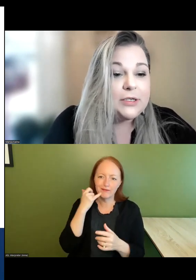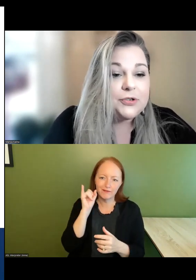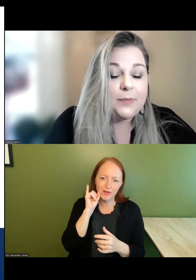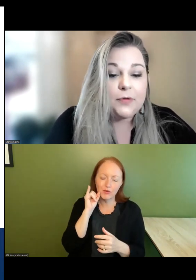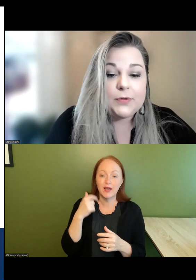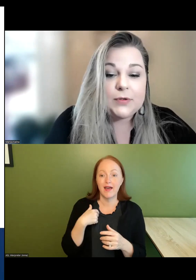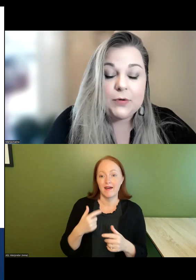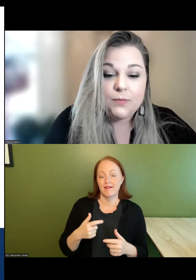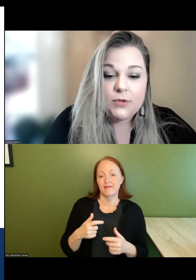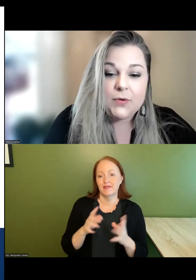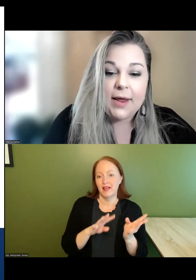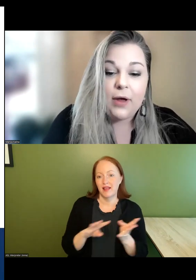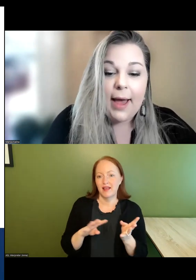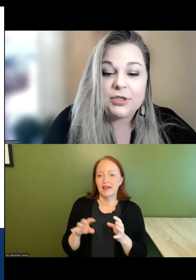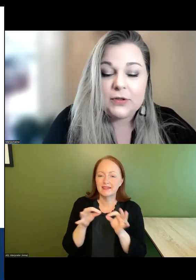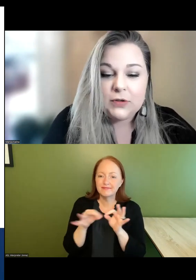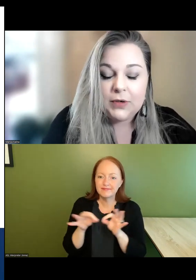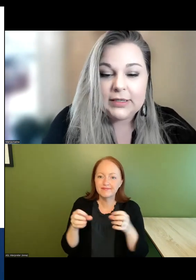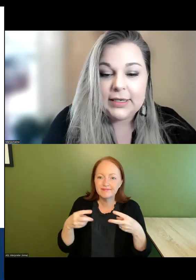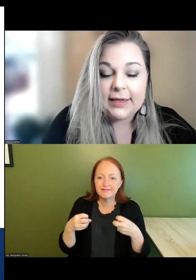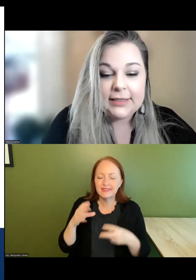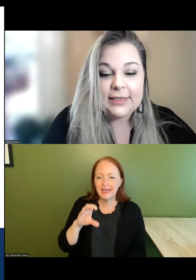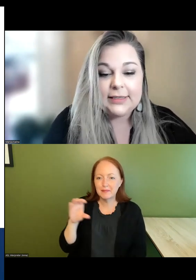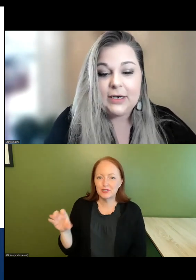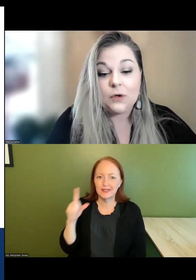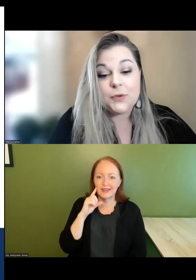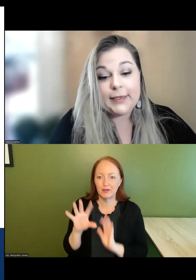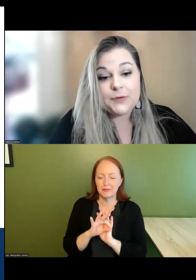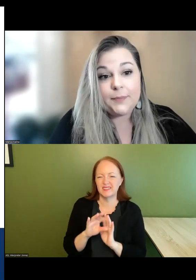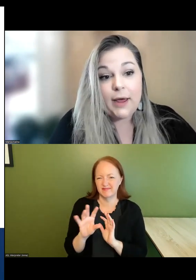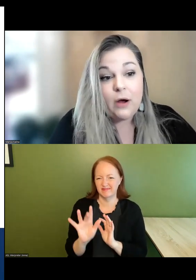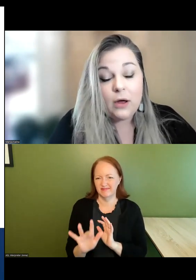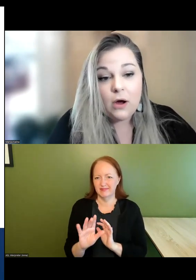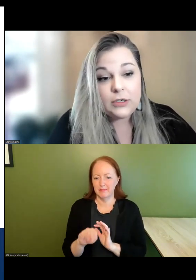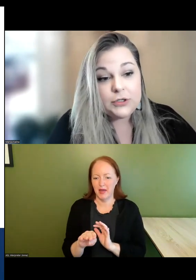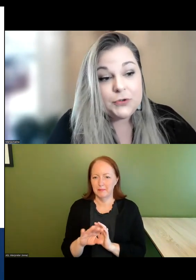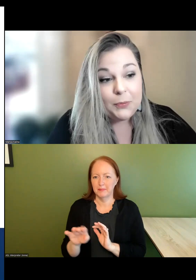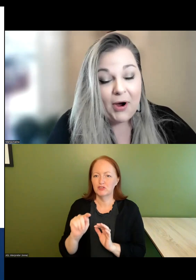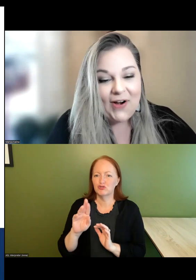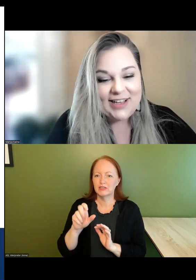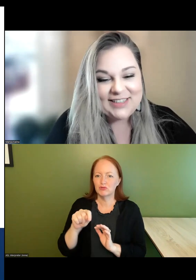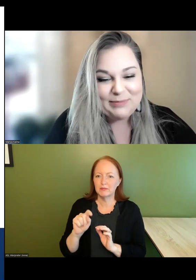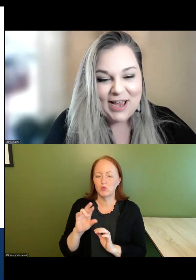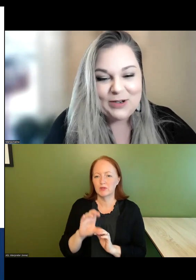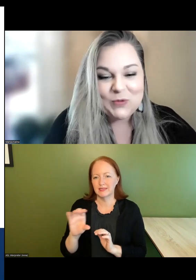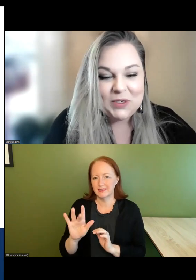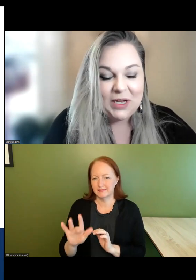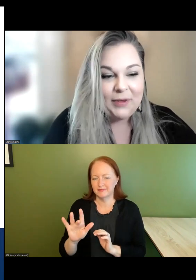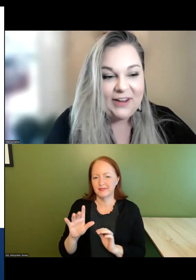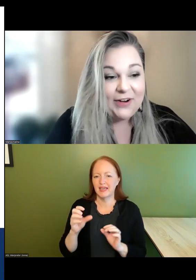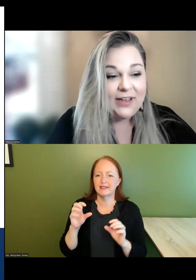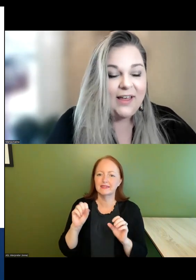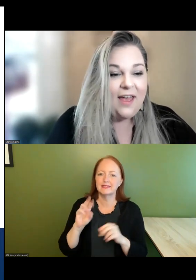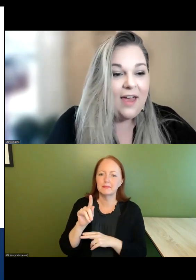captioning being streamed through Zoom. To enable captions, you can select the CC or transcript icon on your toolbar and subtitles